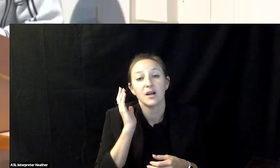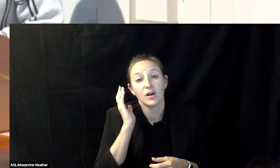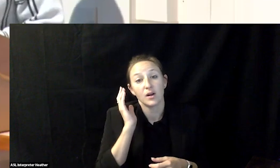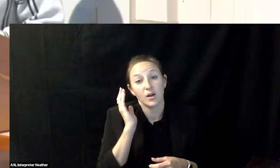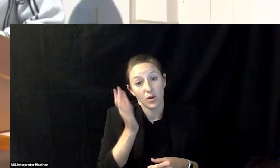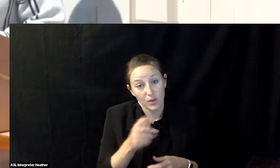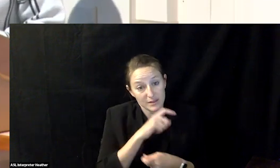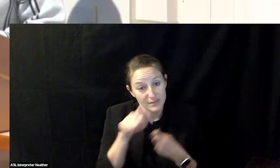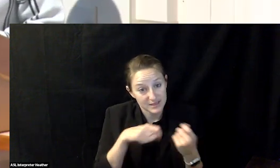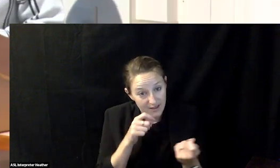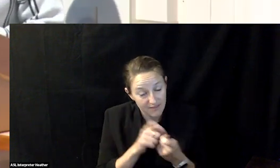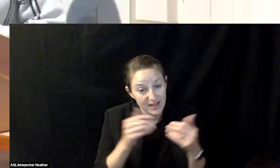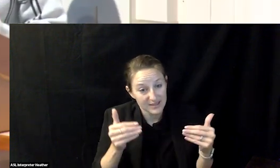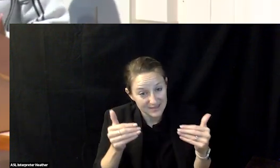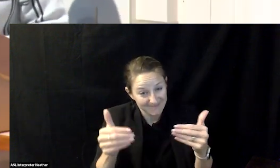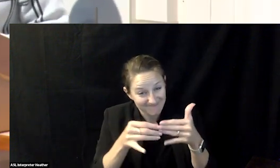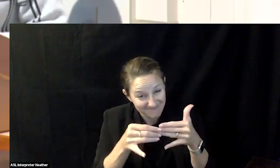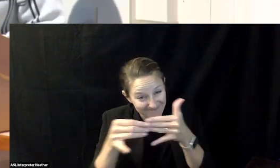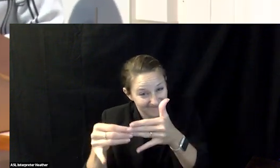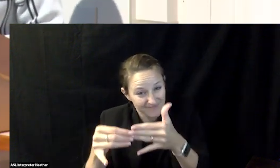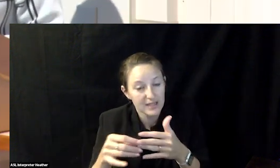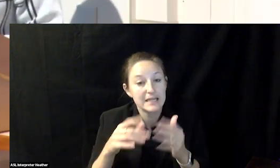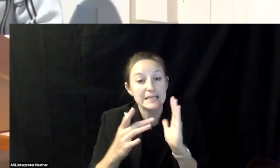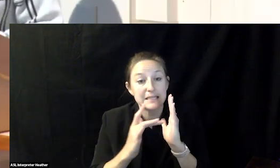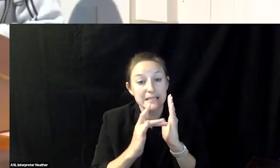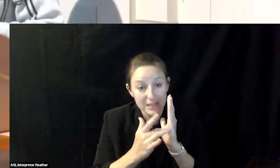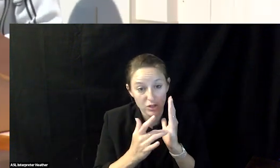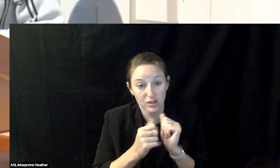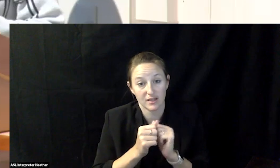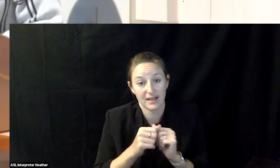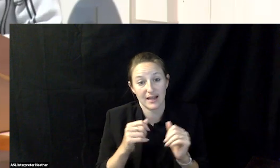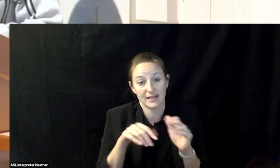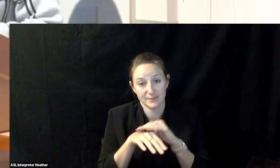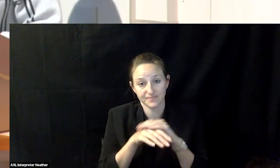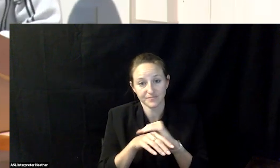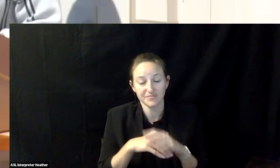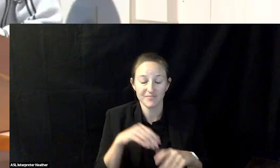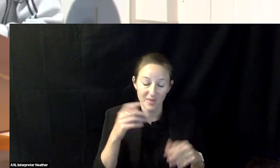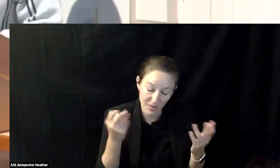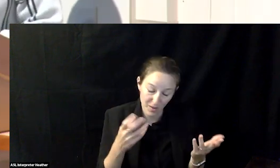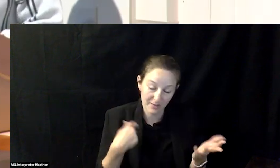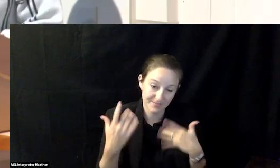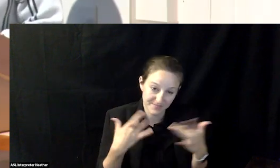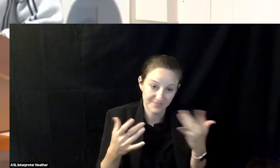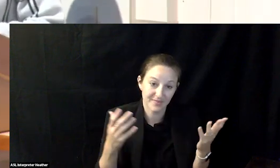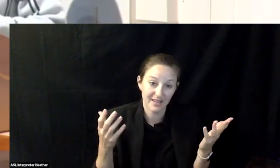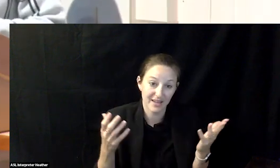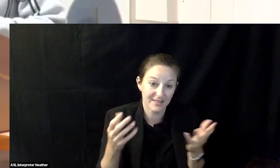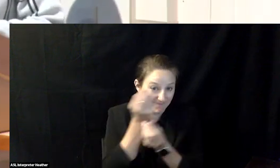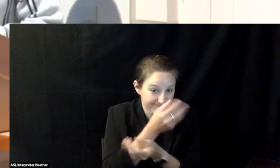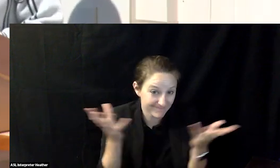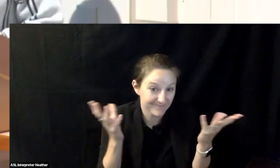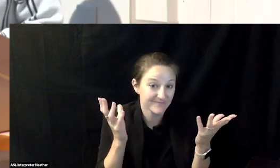advancing digital accessibility. So I couldn't be here and not mention our updated digital accessibility policy. I